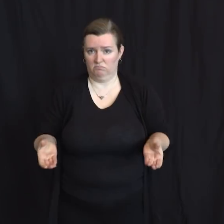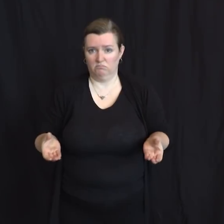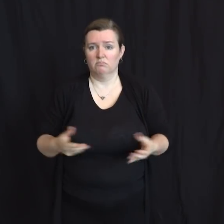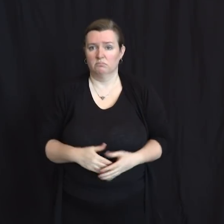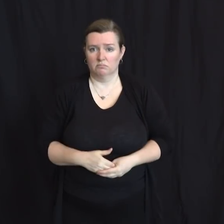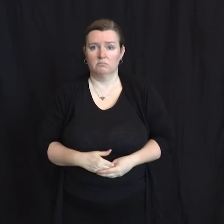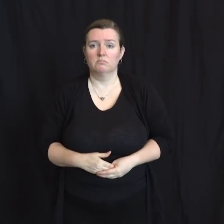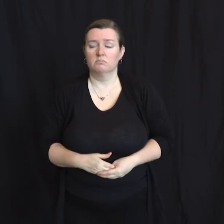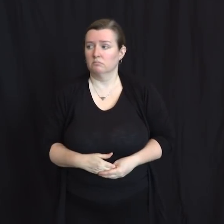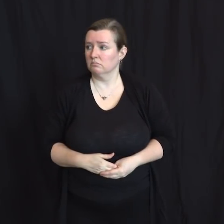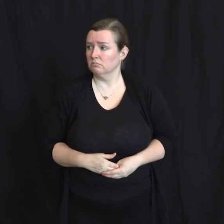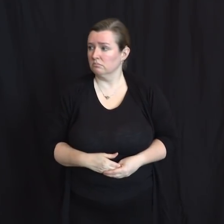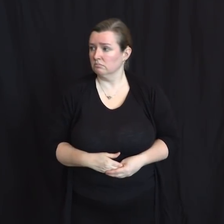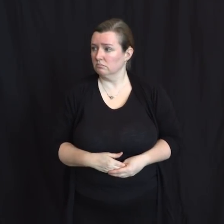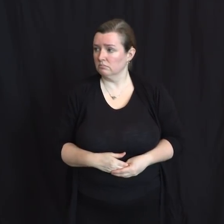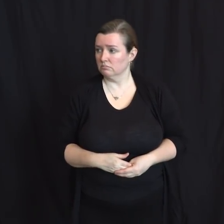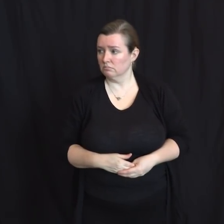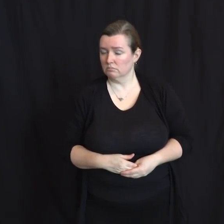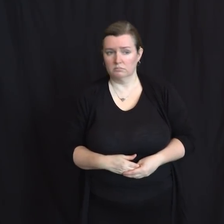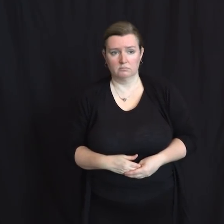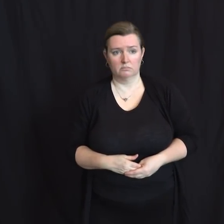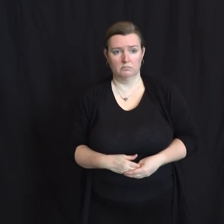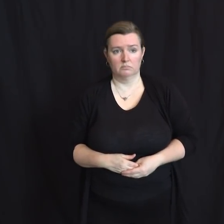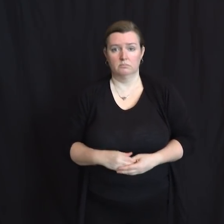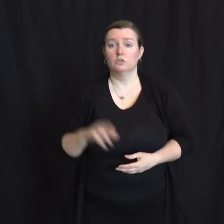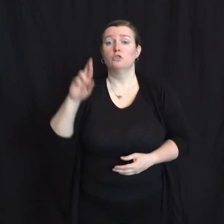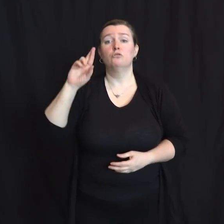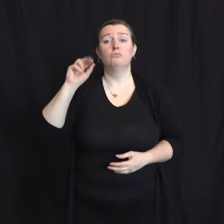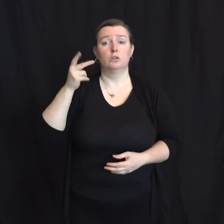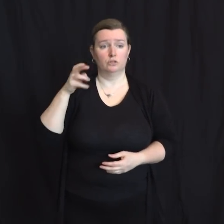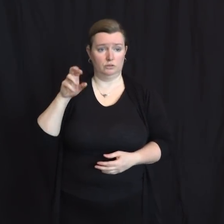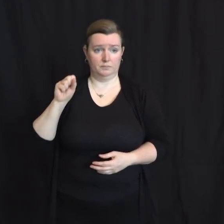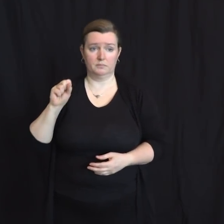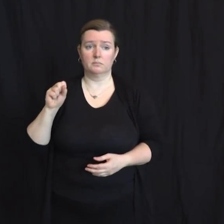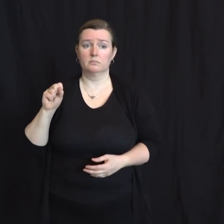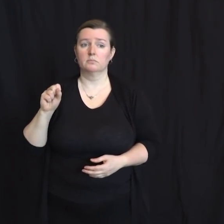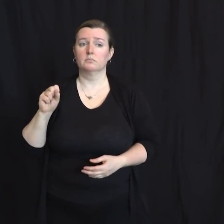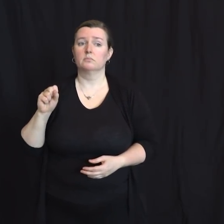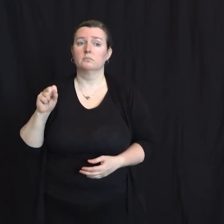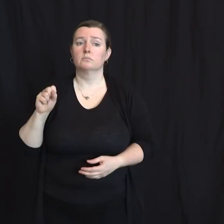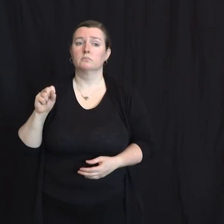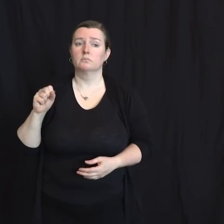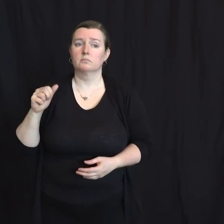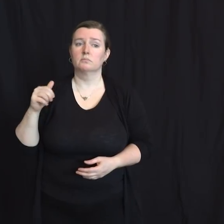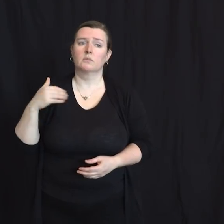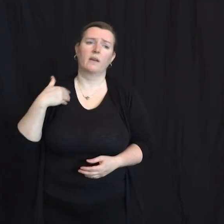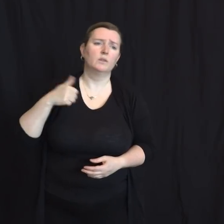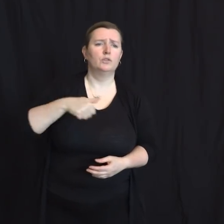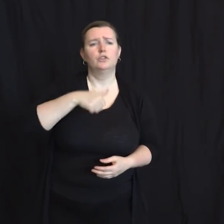cetera. Rutgers has also provided in this epidemic multiple other roles.